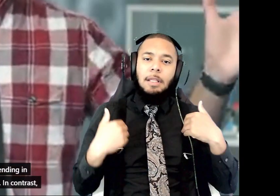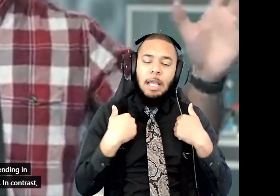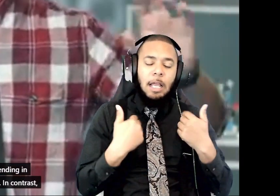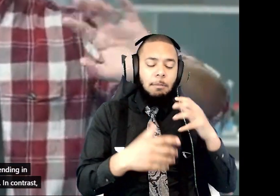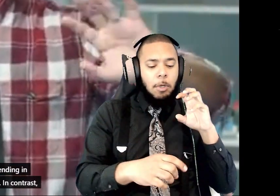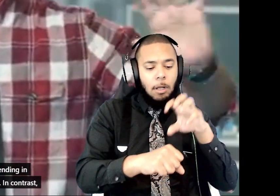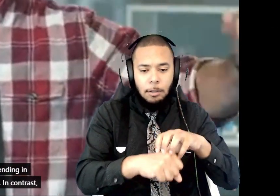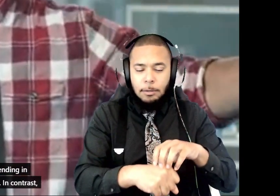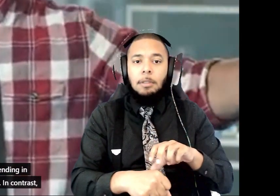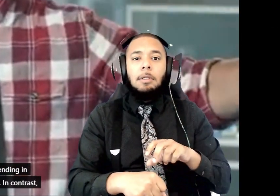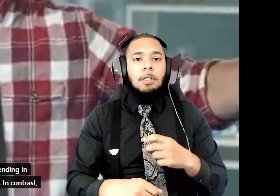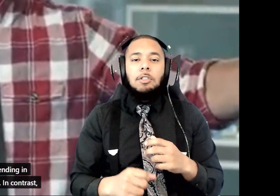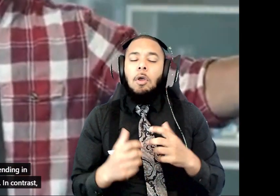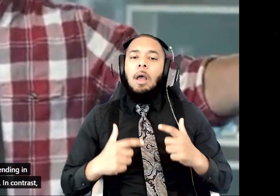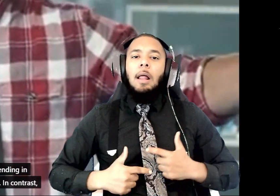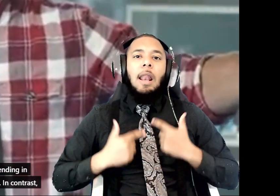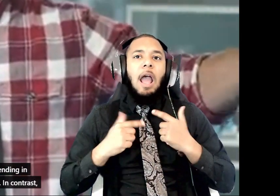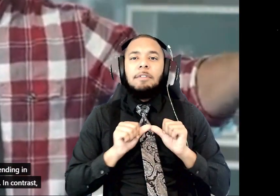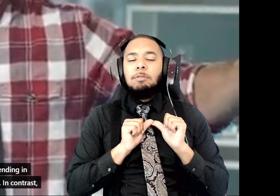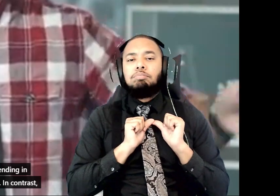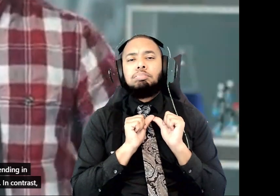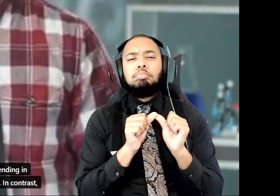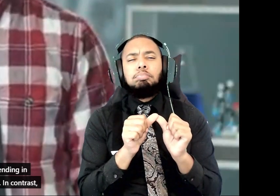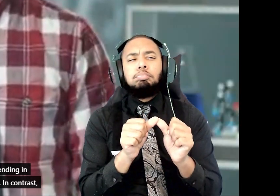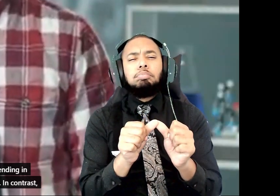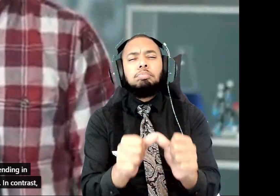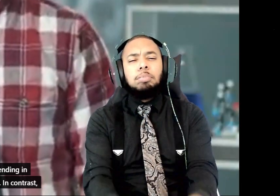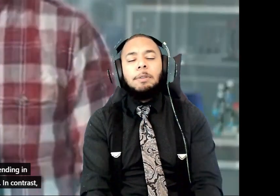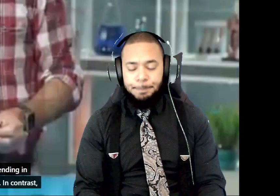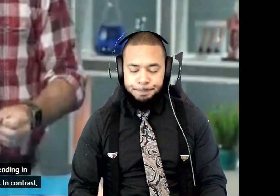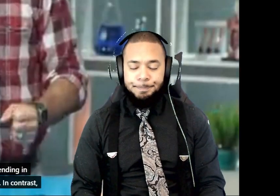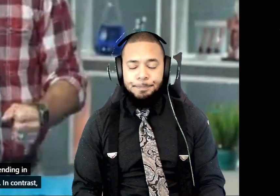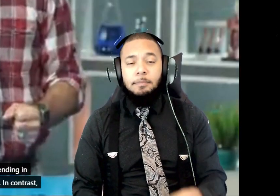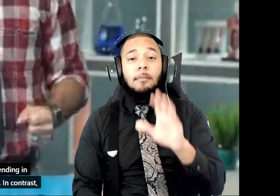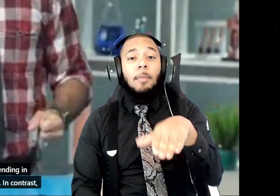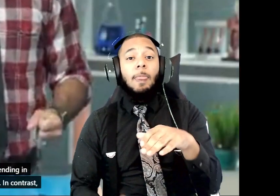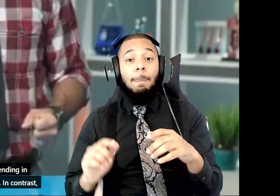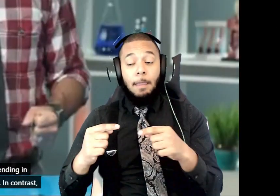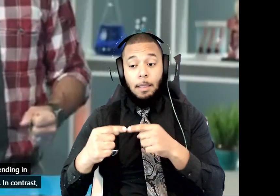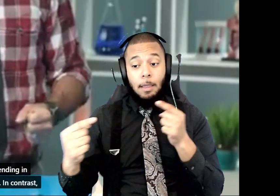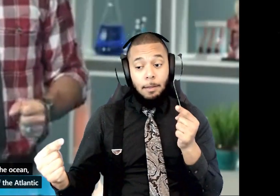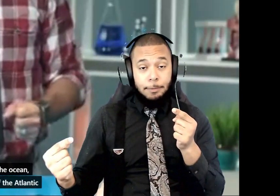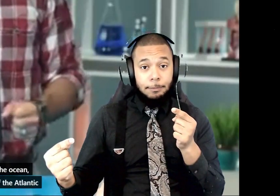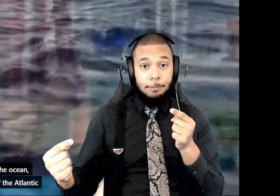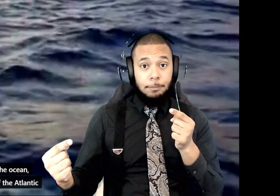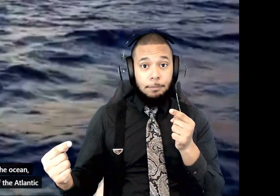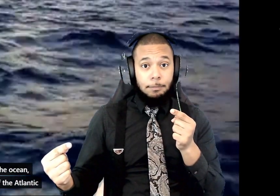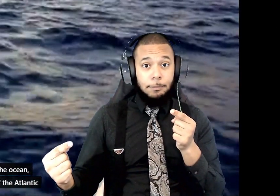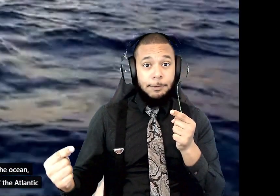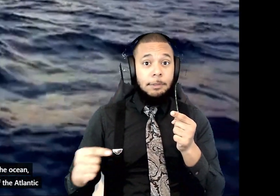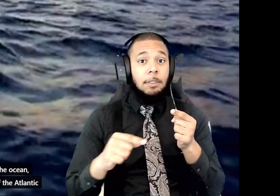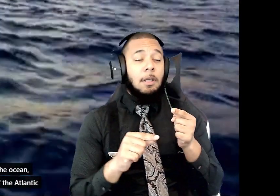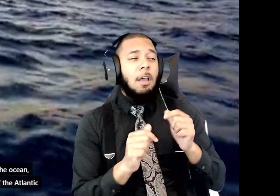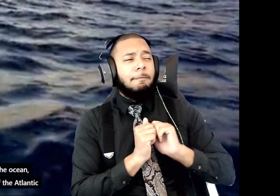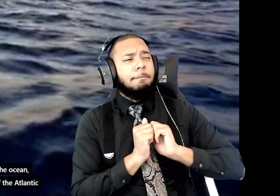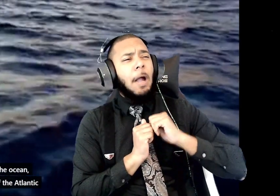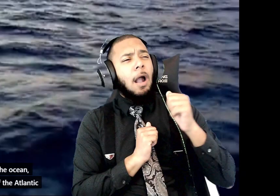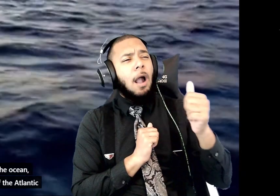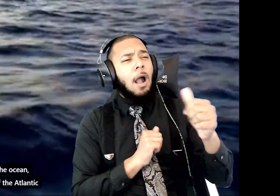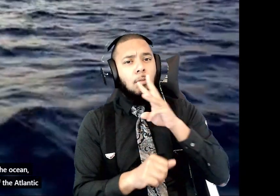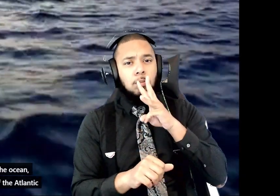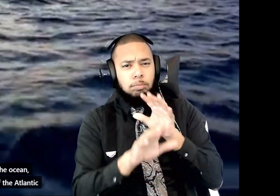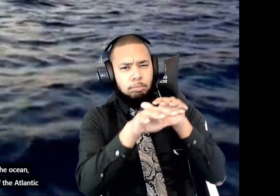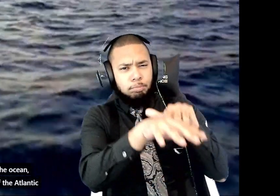life seems to be never ending in an area like that in the ocean. In contrast, if we go to the middle of the